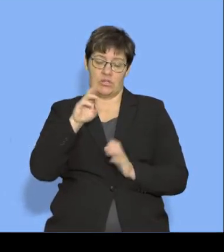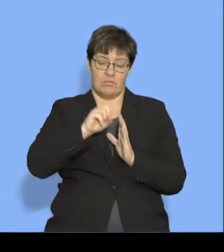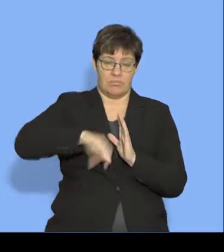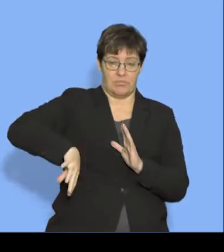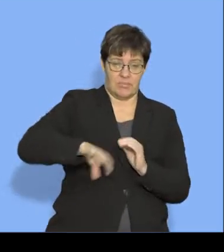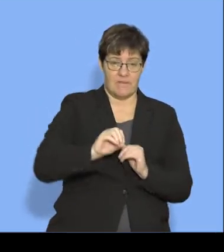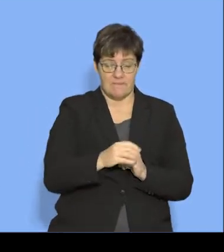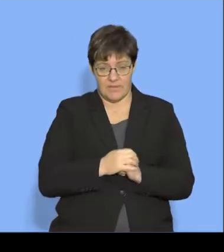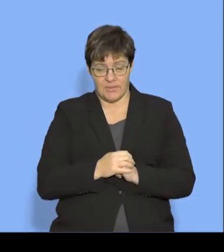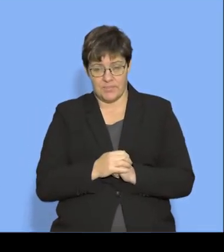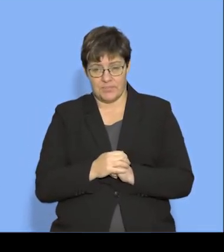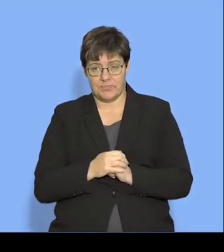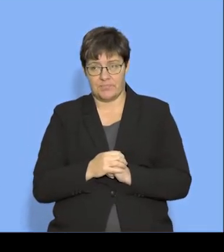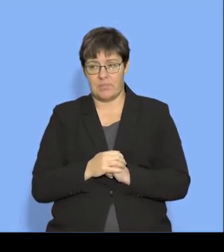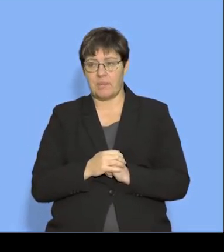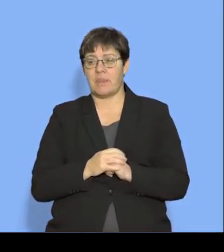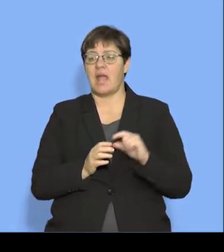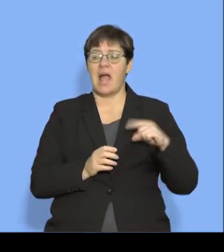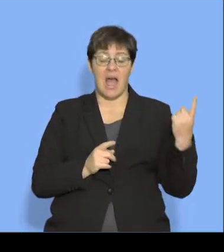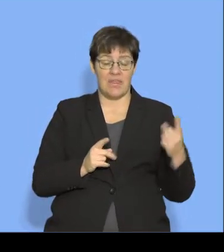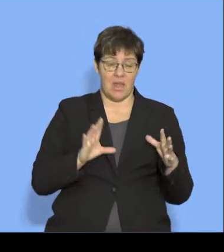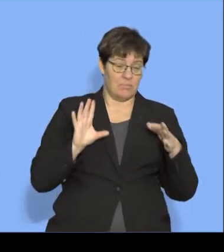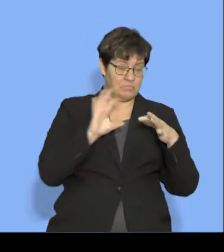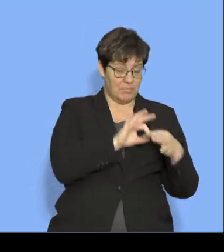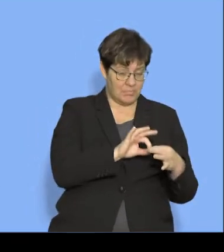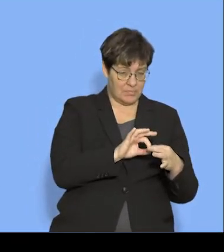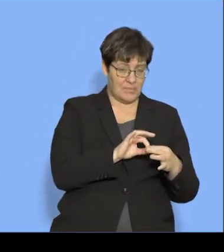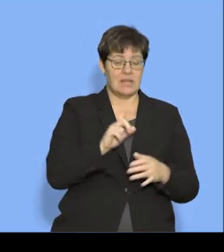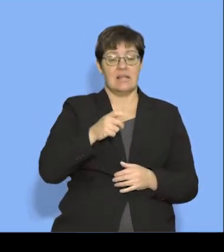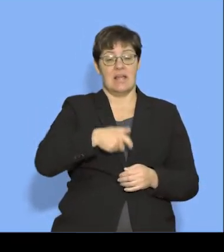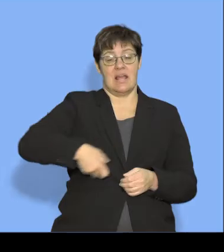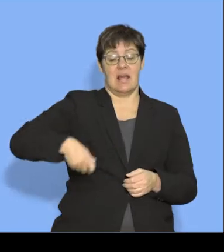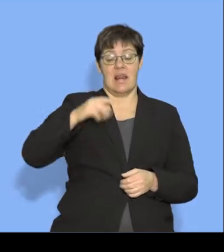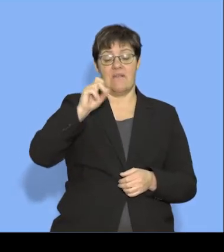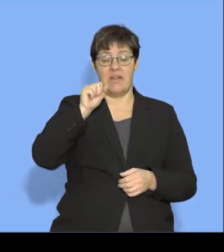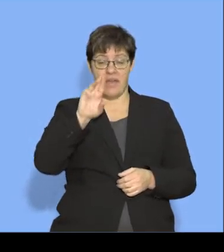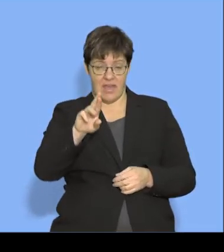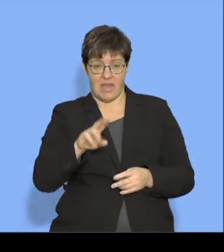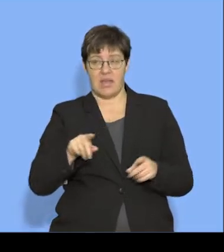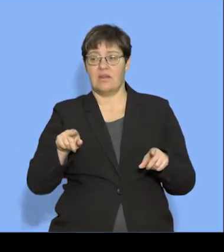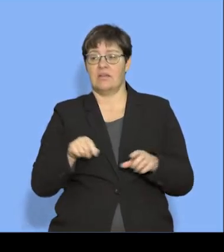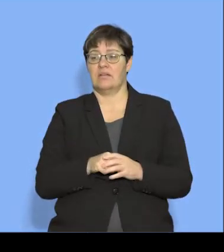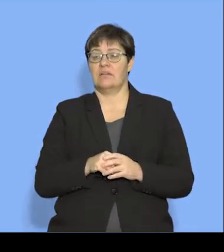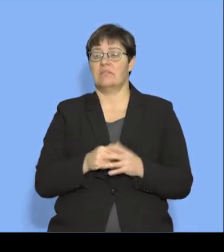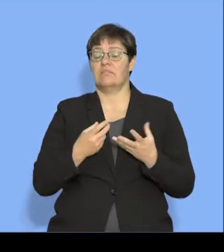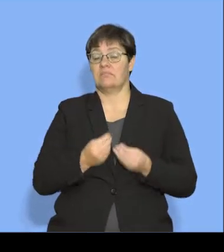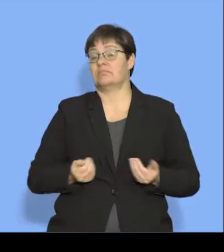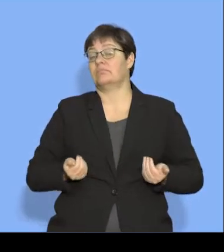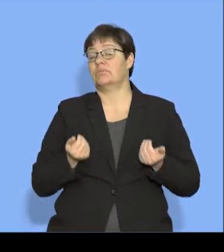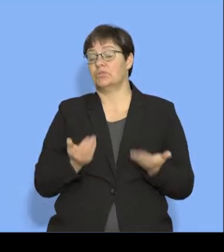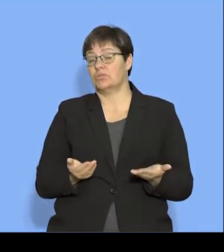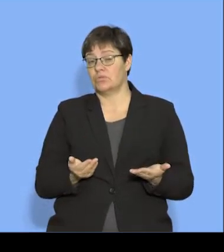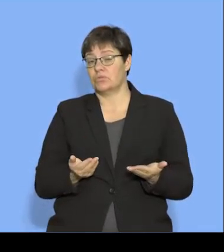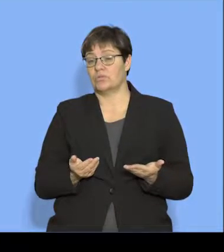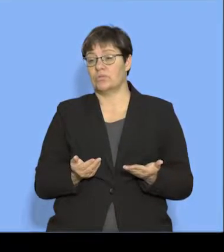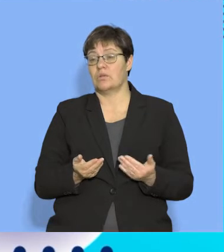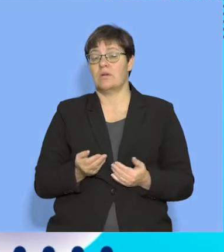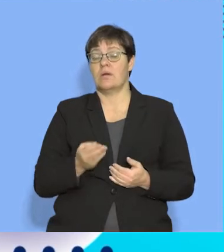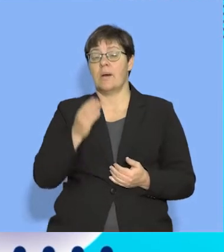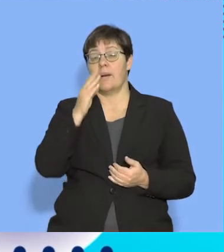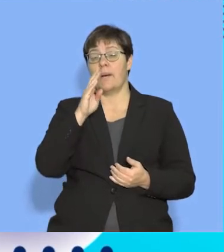through the anus. The other accessory organs associated with the digestive system are the liver, which produces